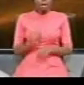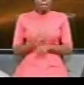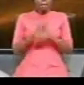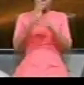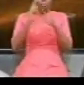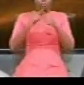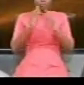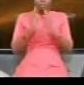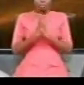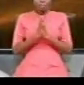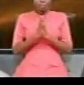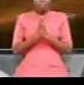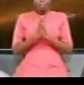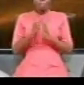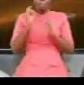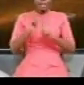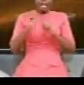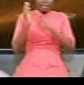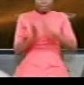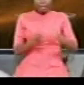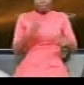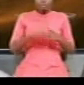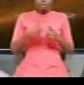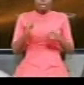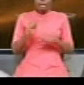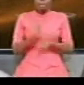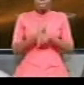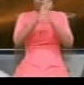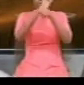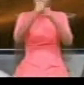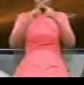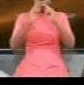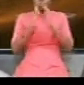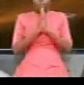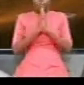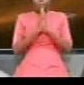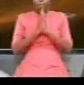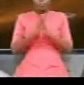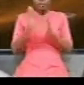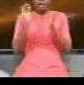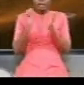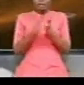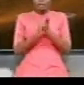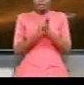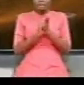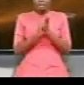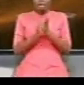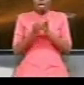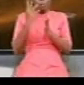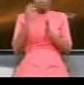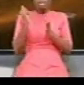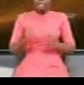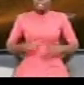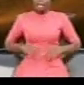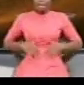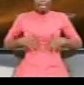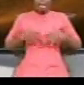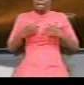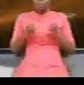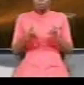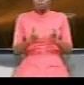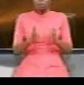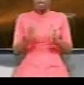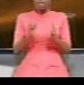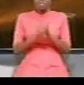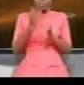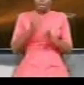pray. He departed into a mountain to pray. That was his lifestyle. That